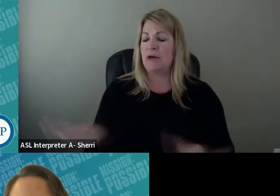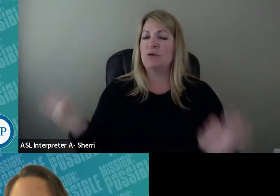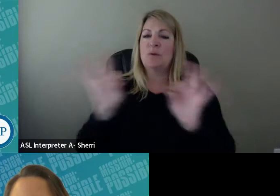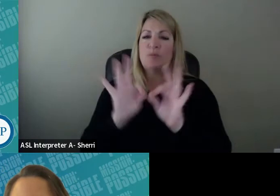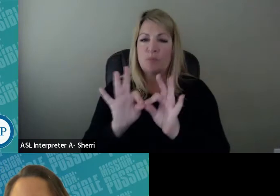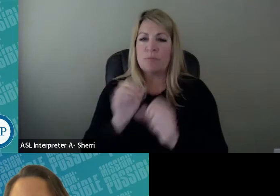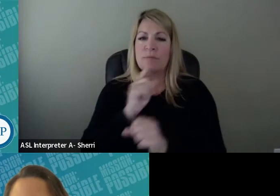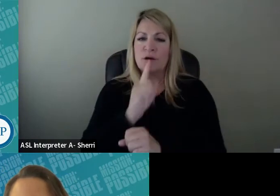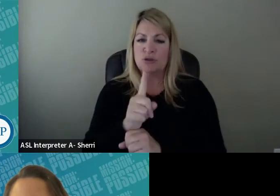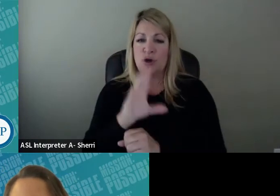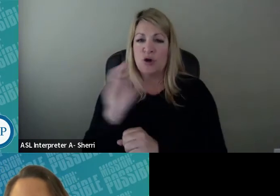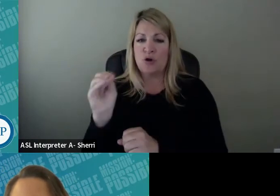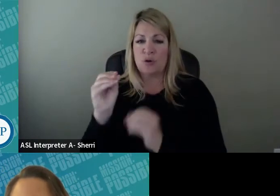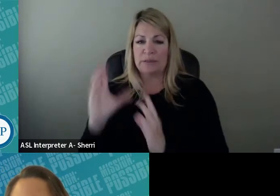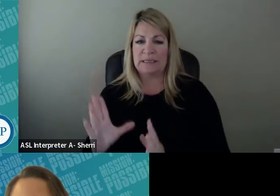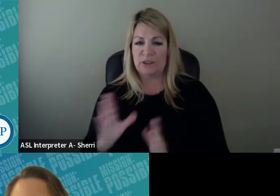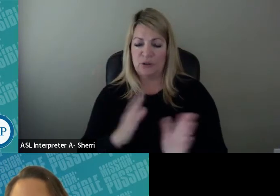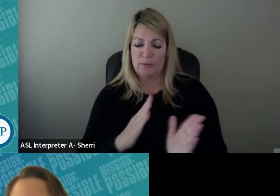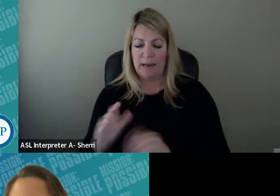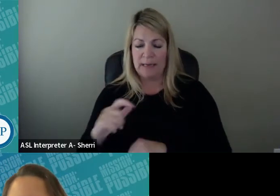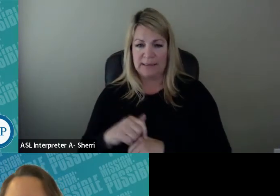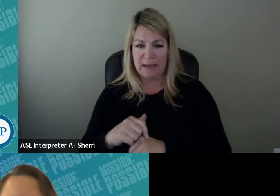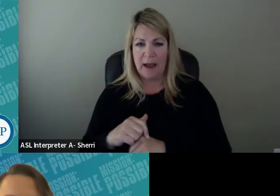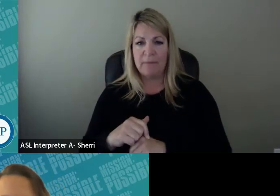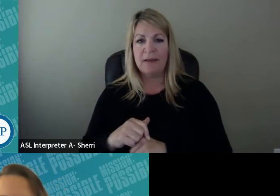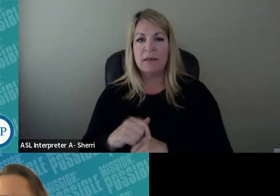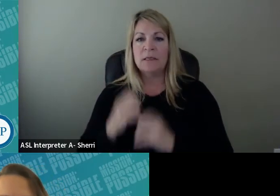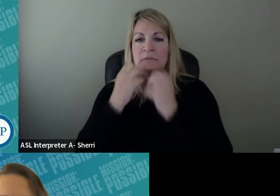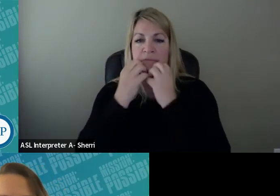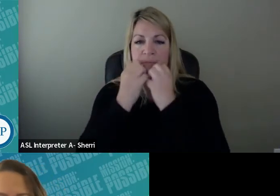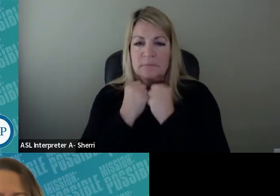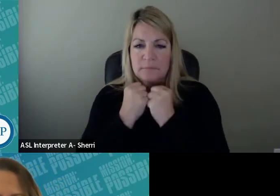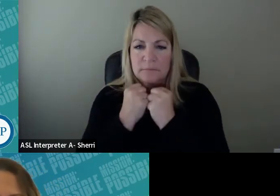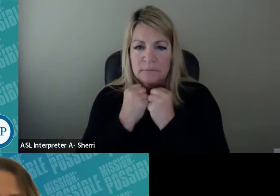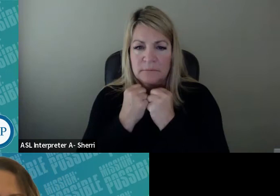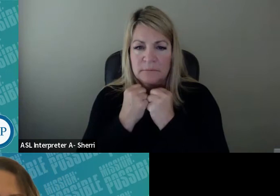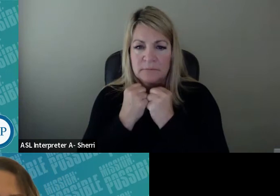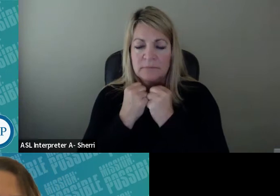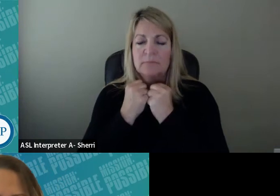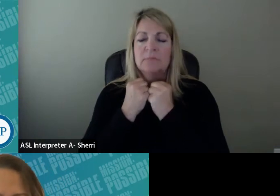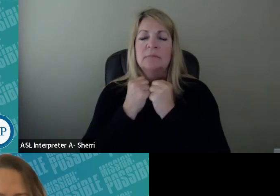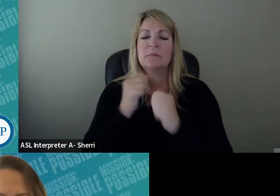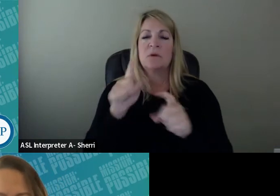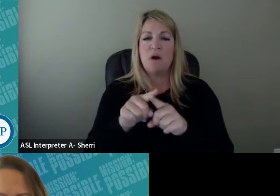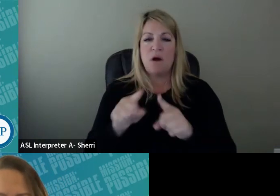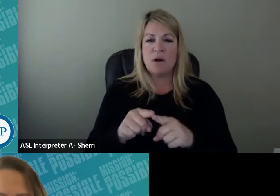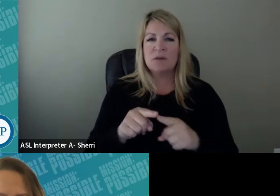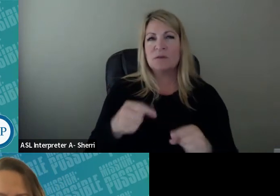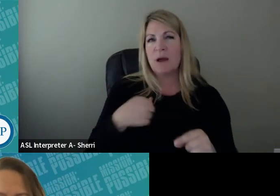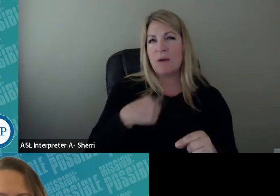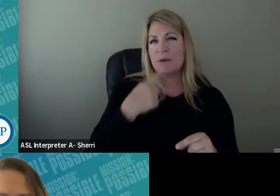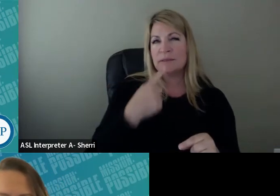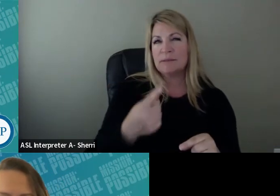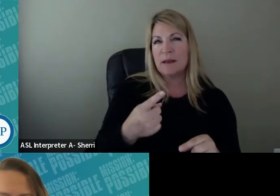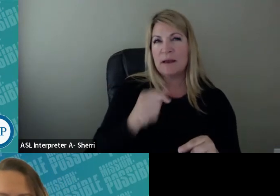ensure that co-teachers' planning time is sacred. And we also have, I would say, not really